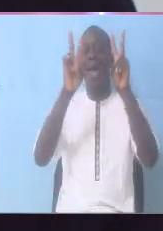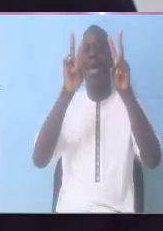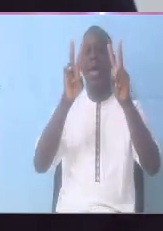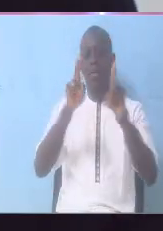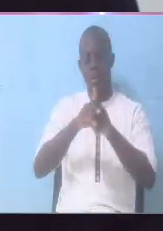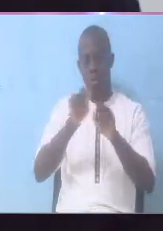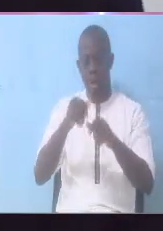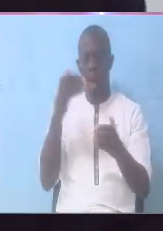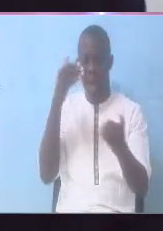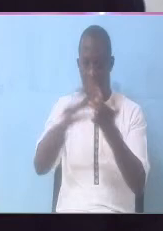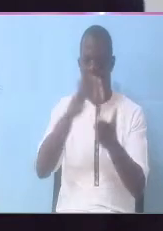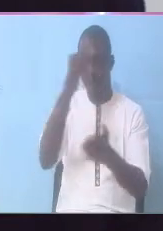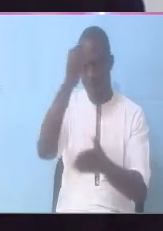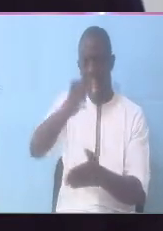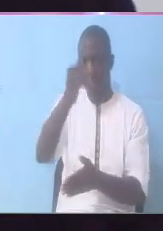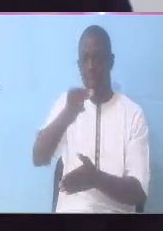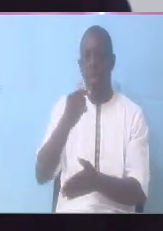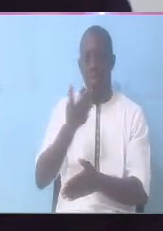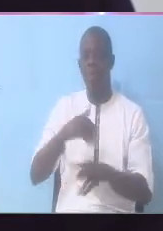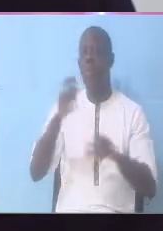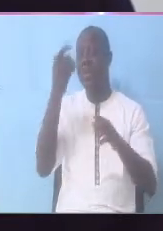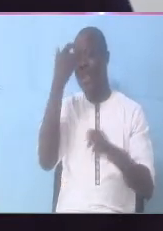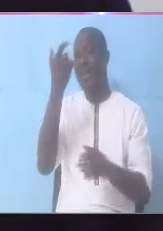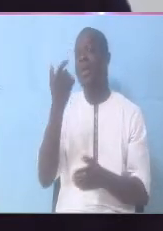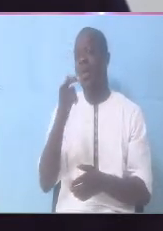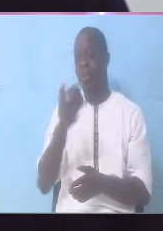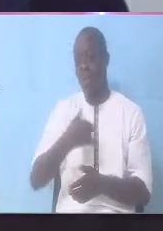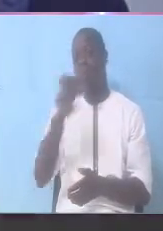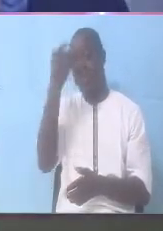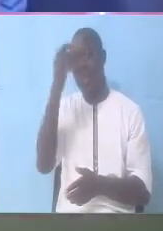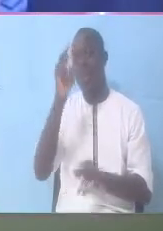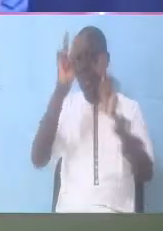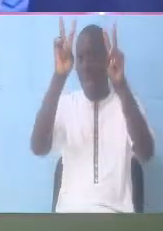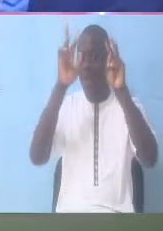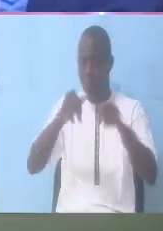Because what more Kibaro Kilo coming to Jammeh from Canale. Yeah, okay.